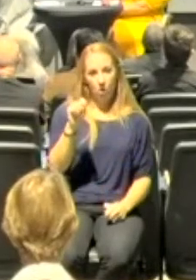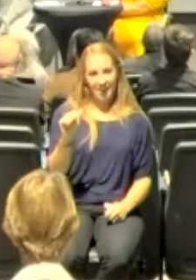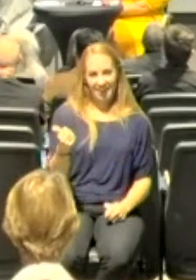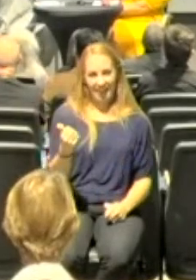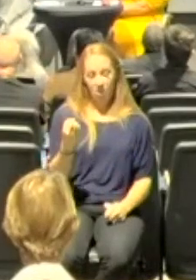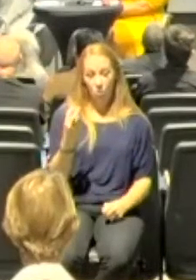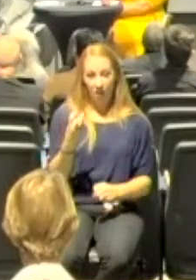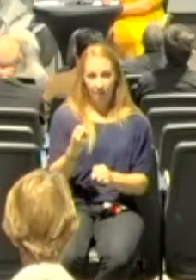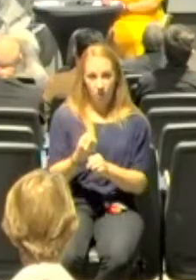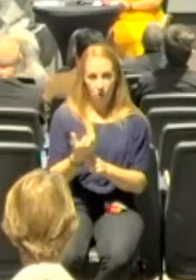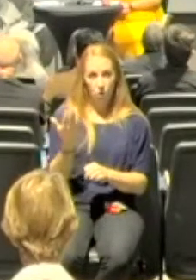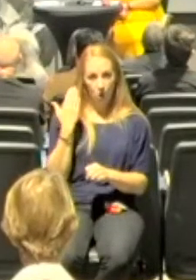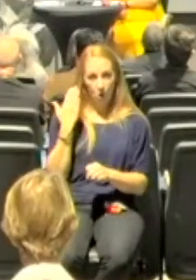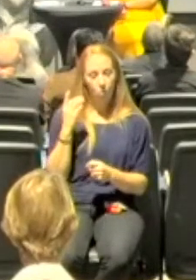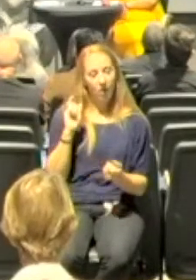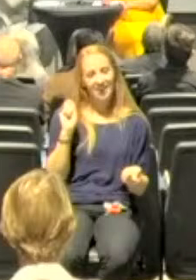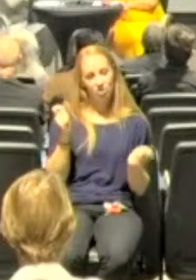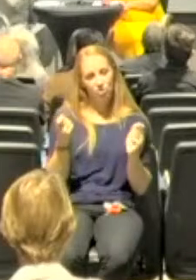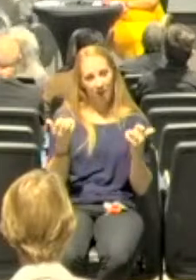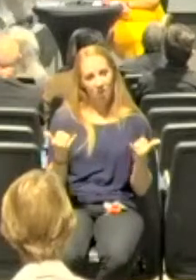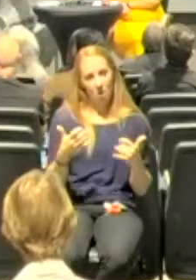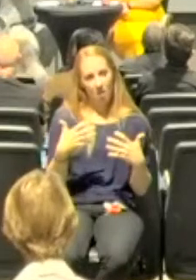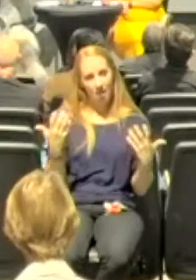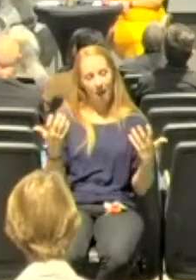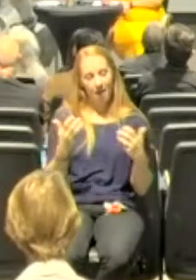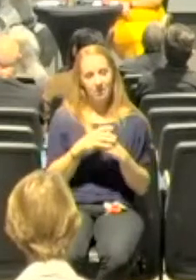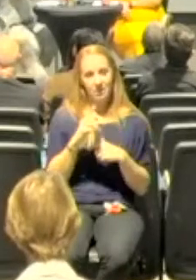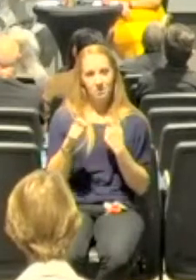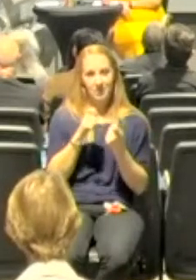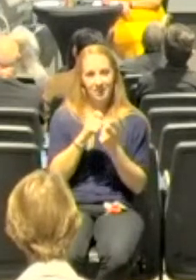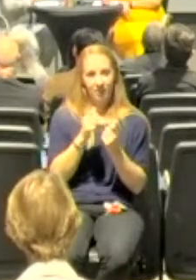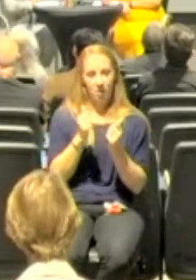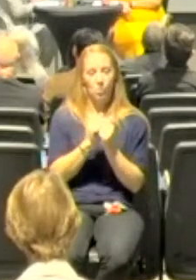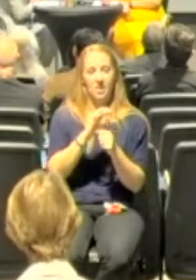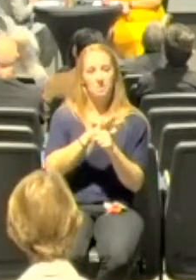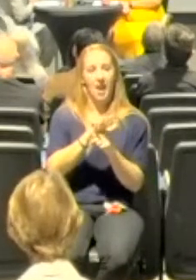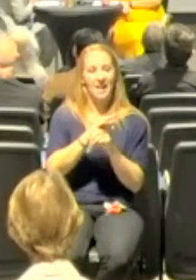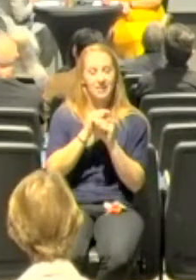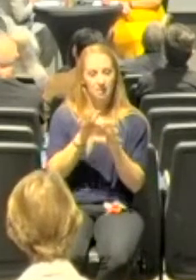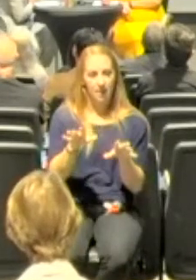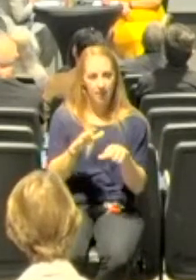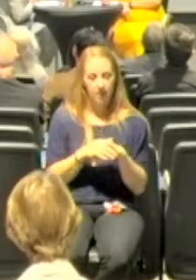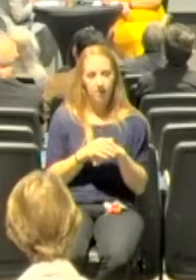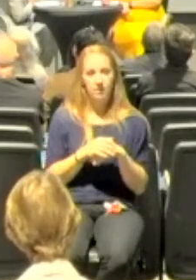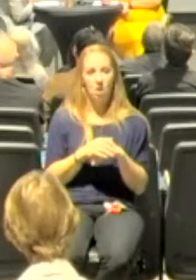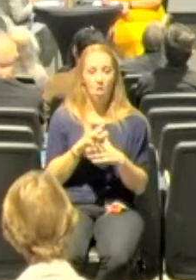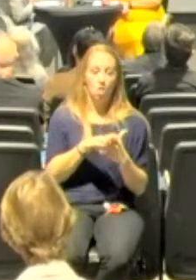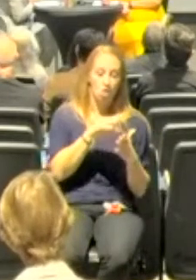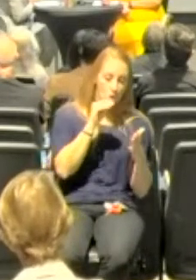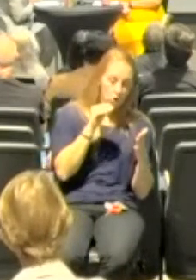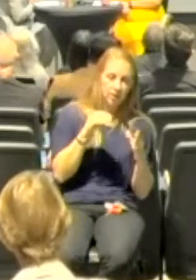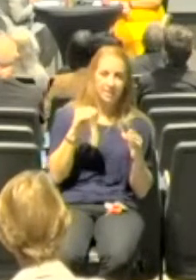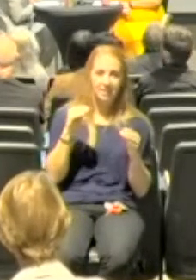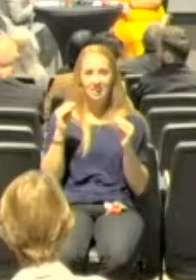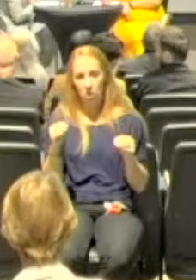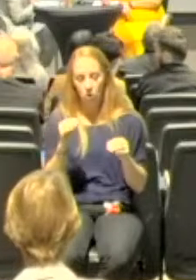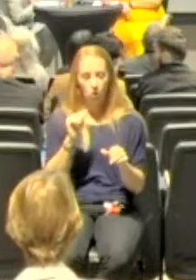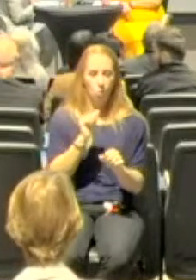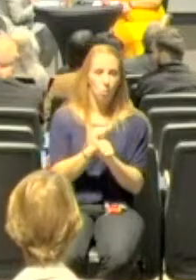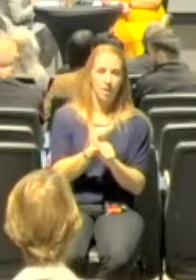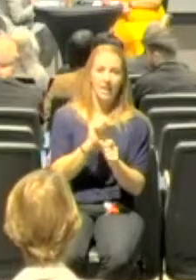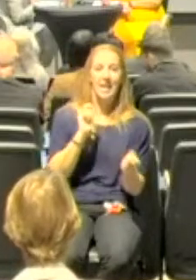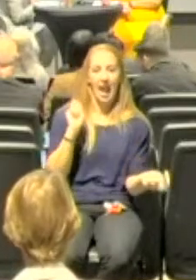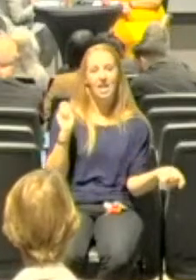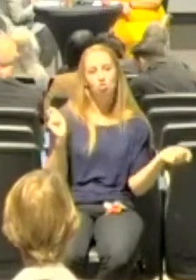ago, things have changed immensely, especially with the pandemic. The shift of learning and teaching and working may